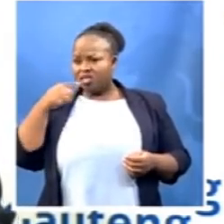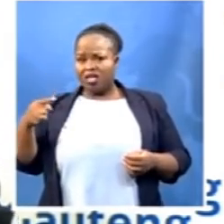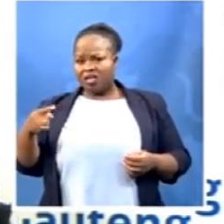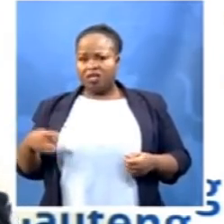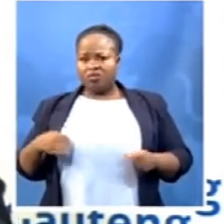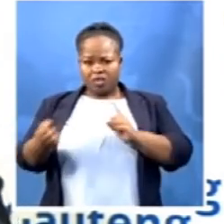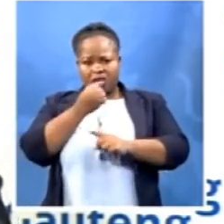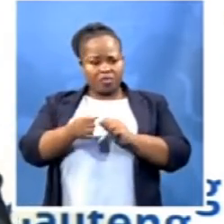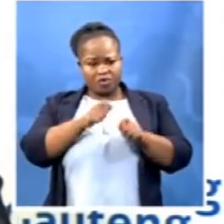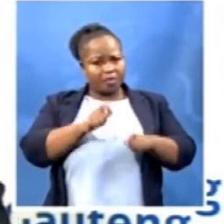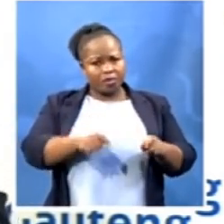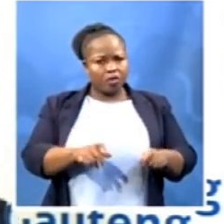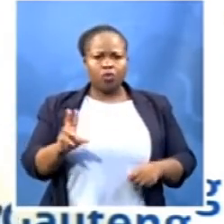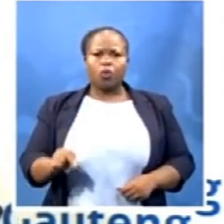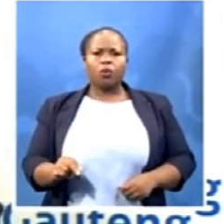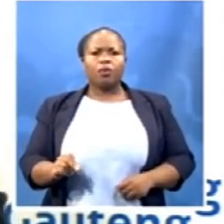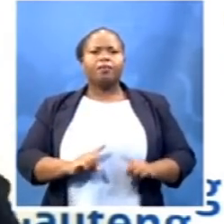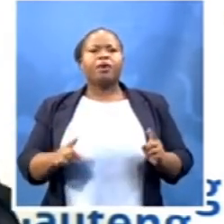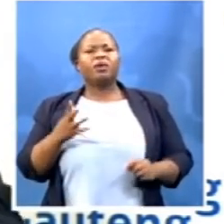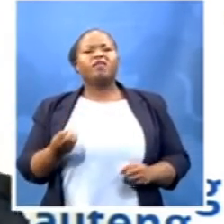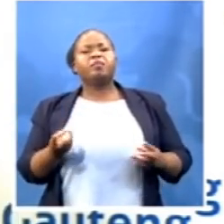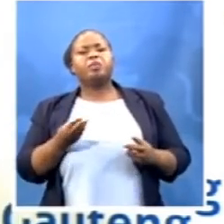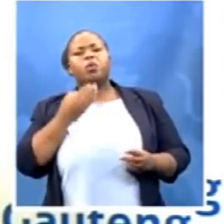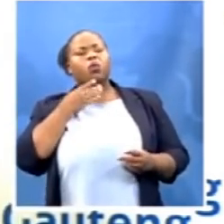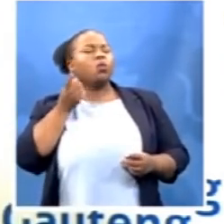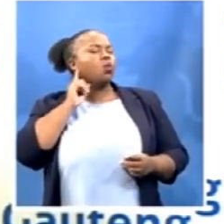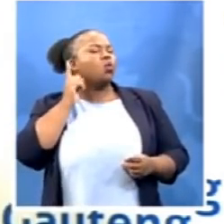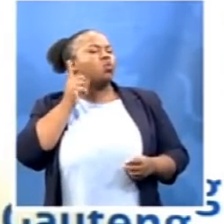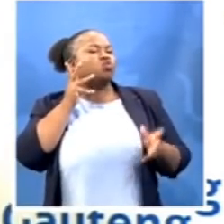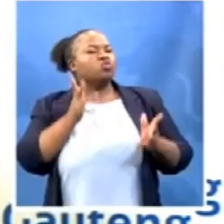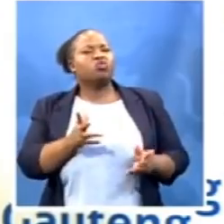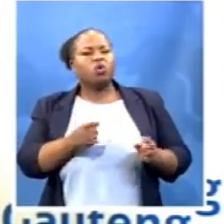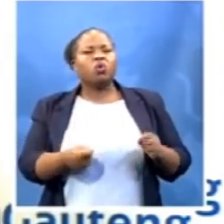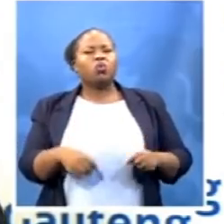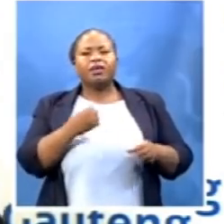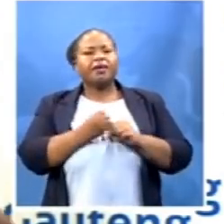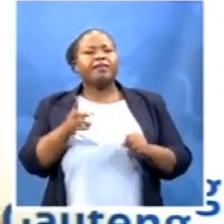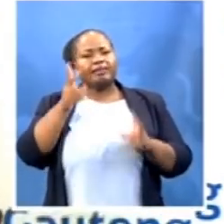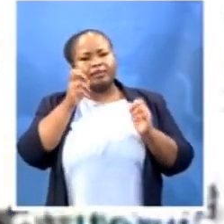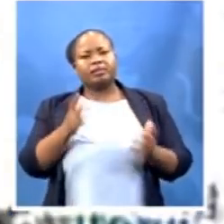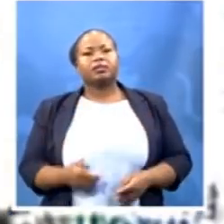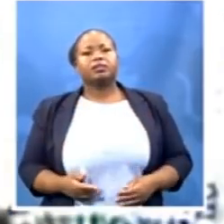mischief. So even some individuals in the execution of the